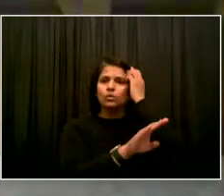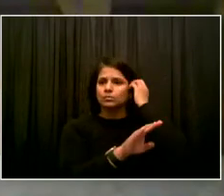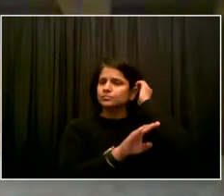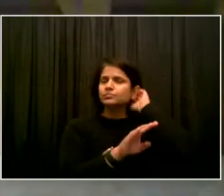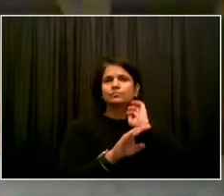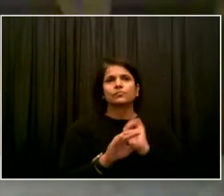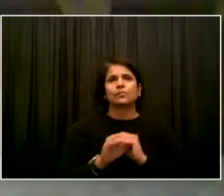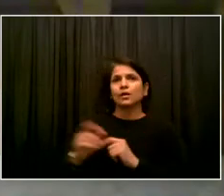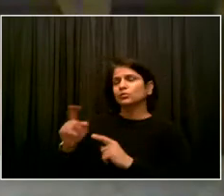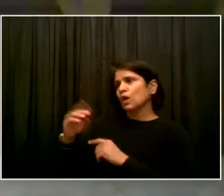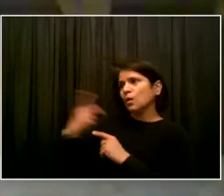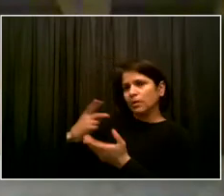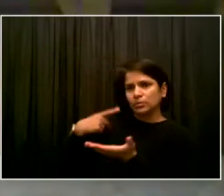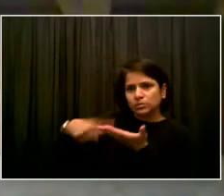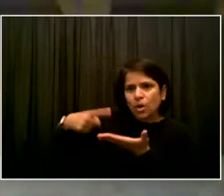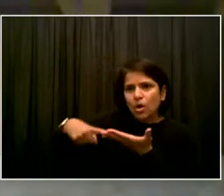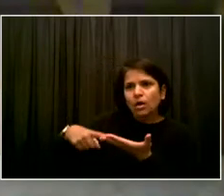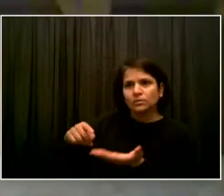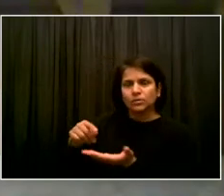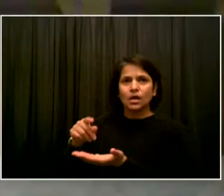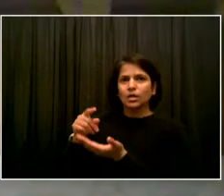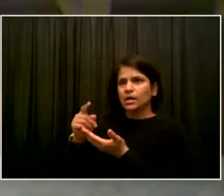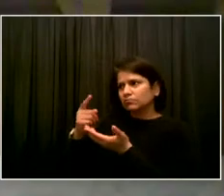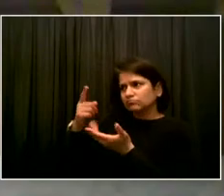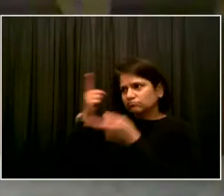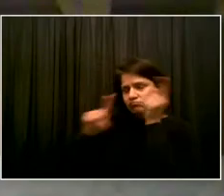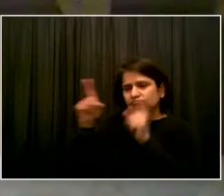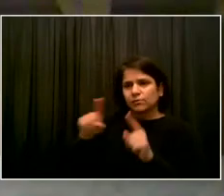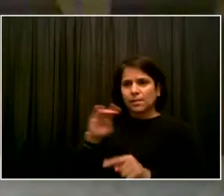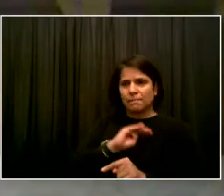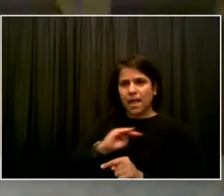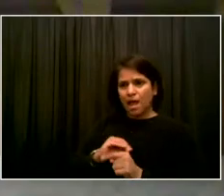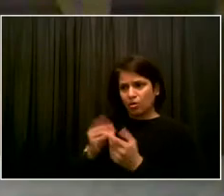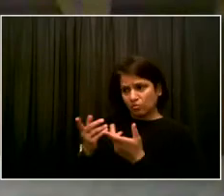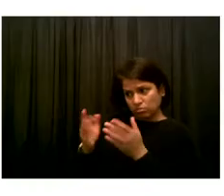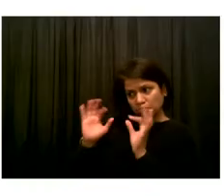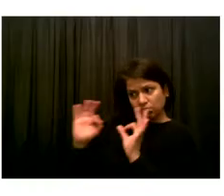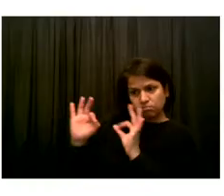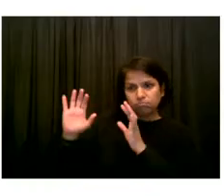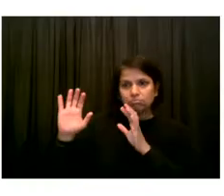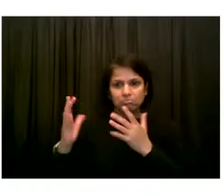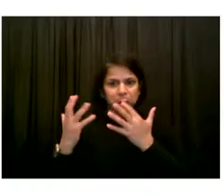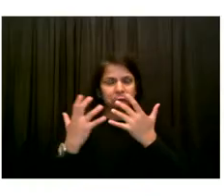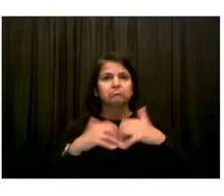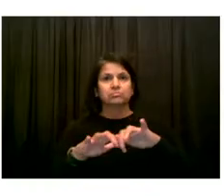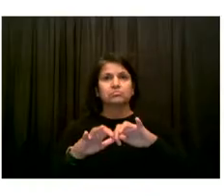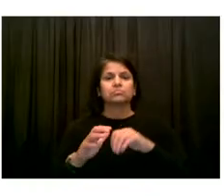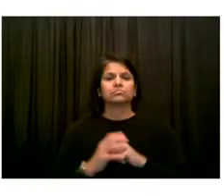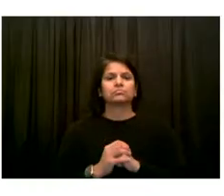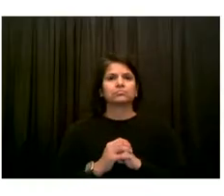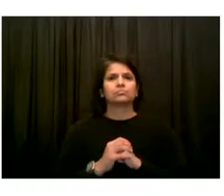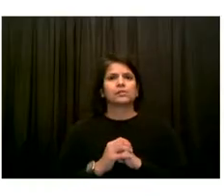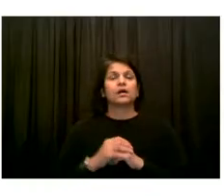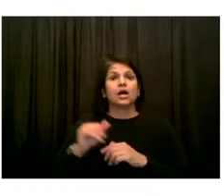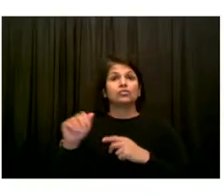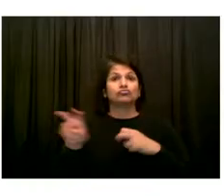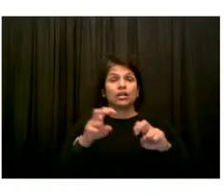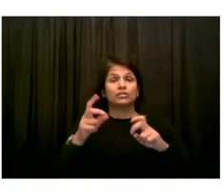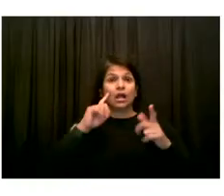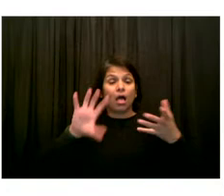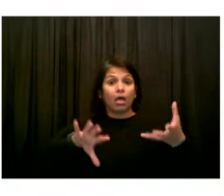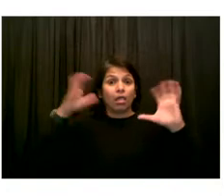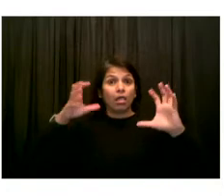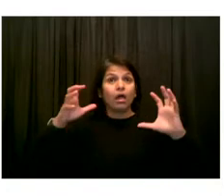to New Yorkers. And you have gone out of your way stating that we will send a message to New Yorkers that we are unified